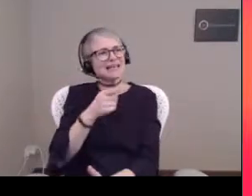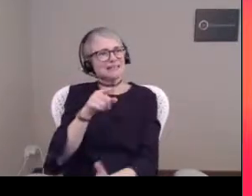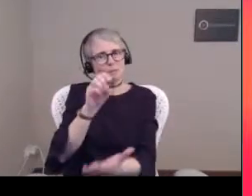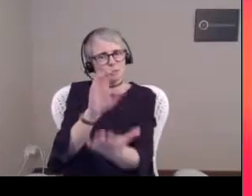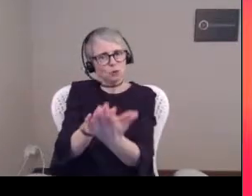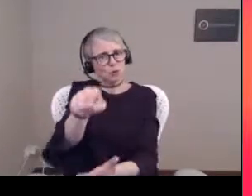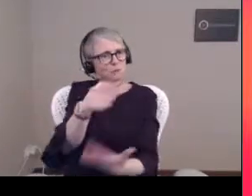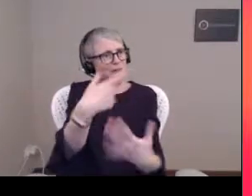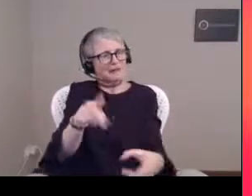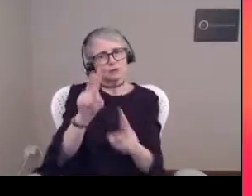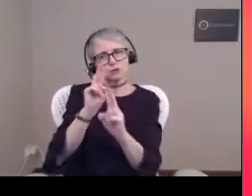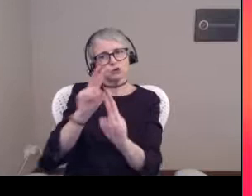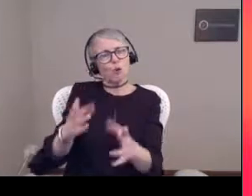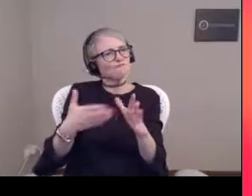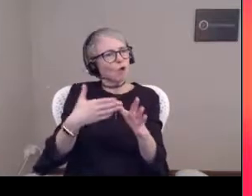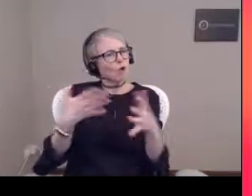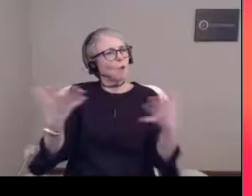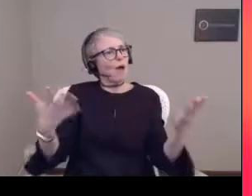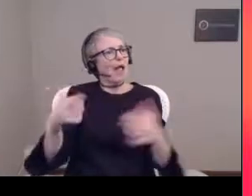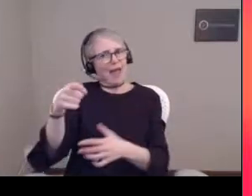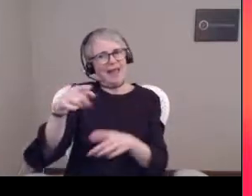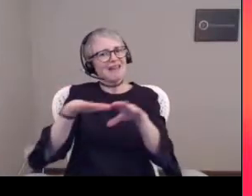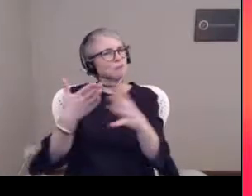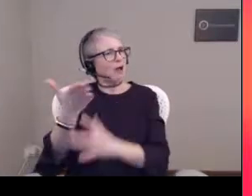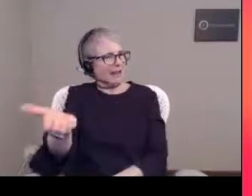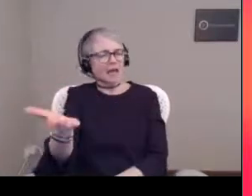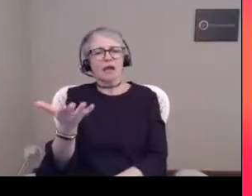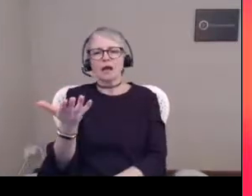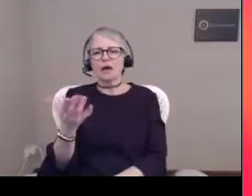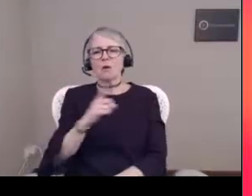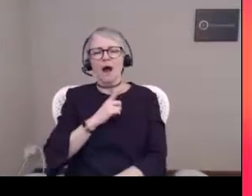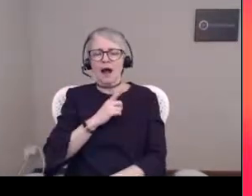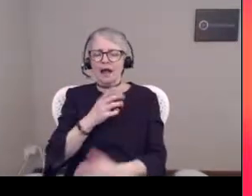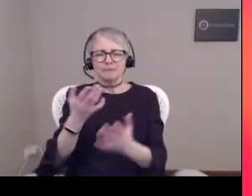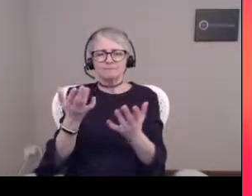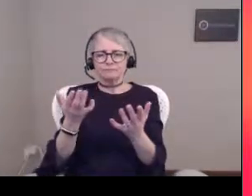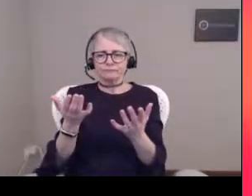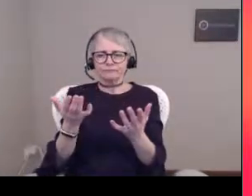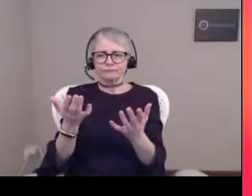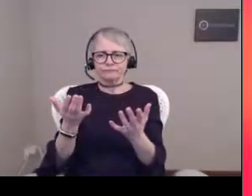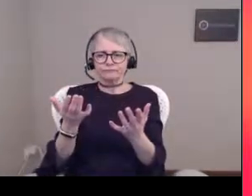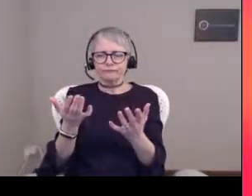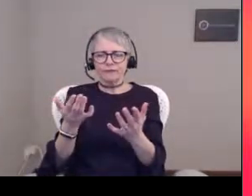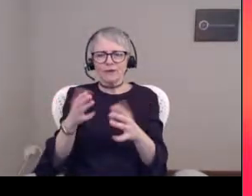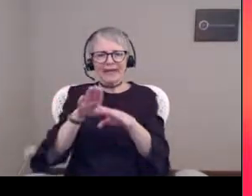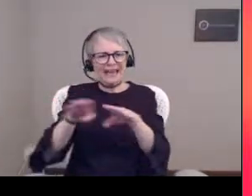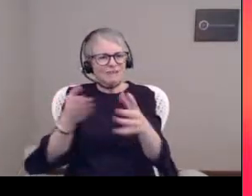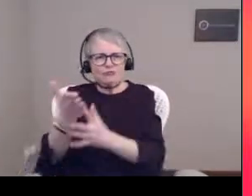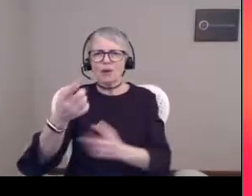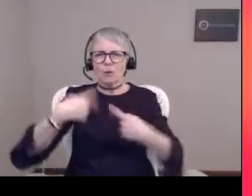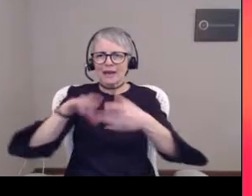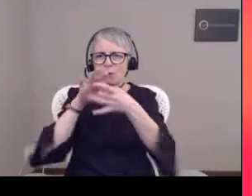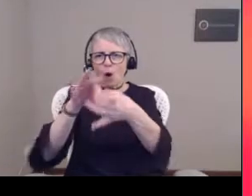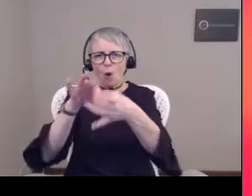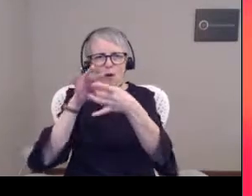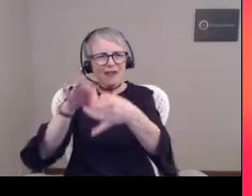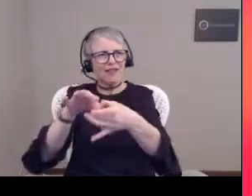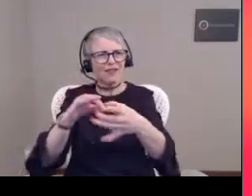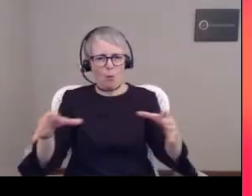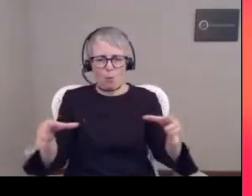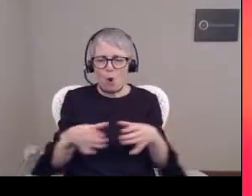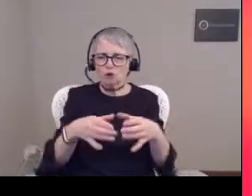want to see it, the great work Even Break's doing, these great sort of webinars and sort of virtual workshops.